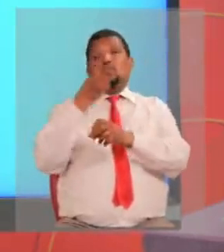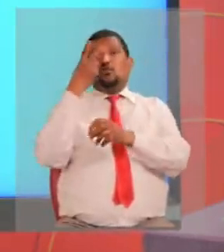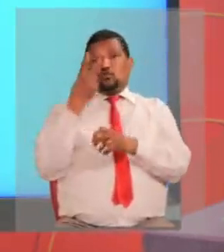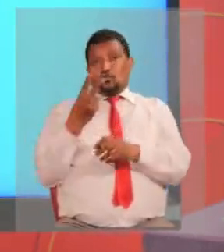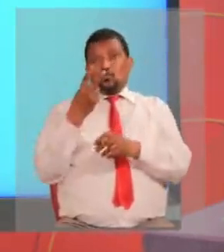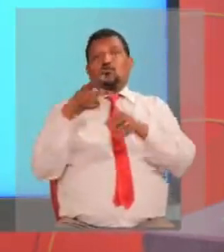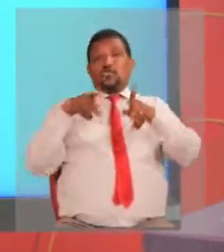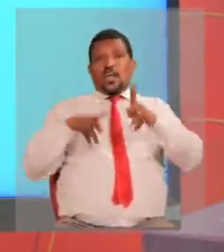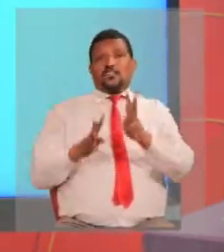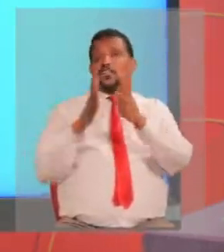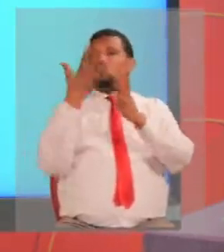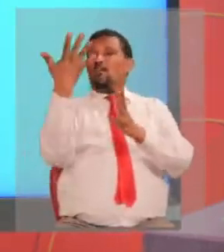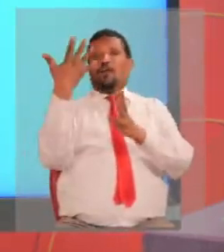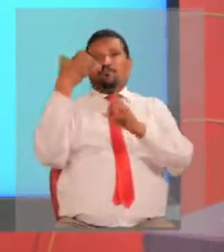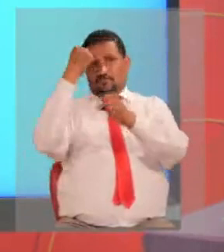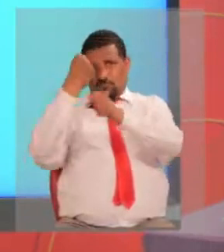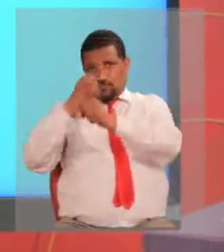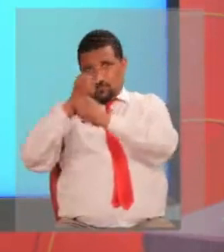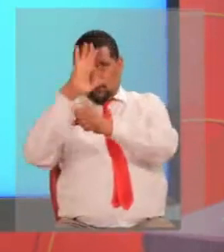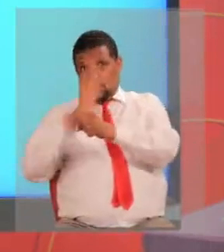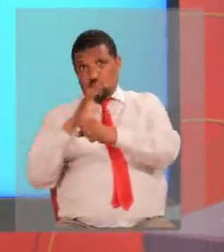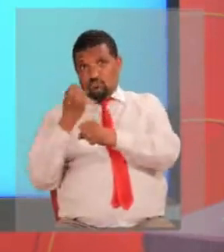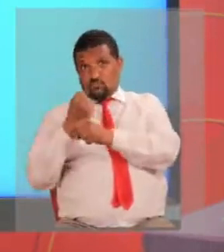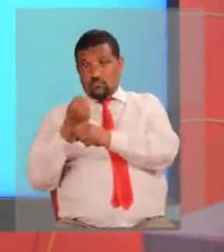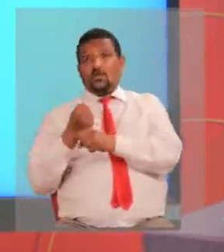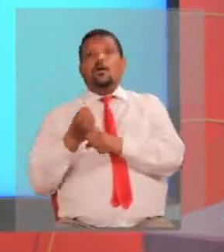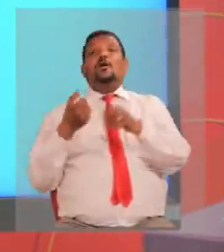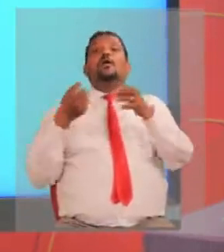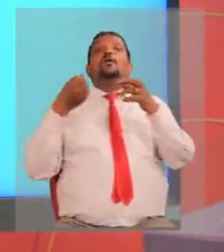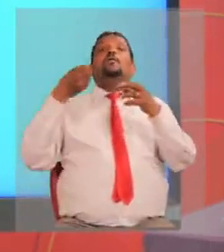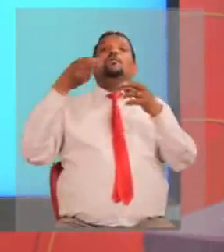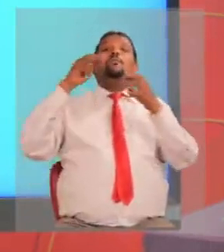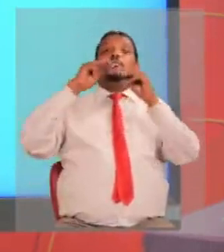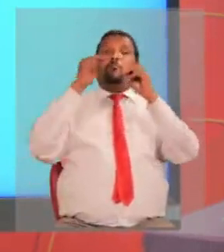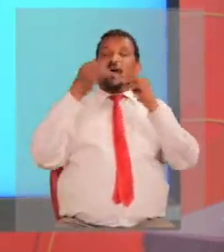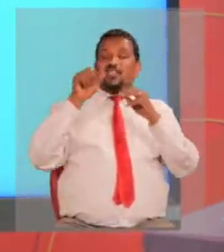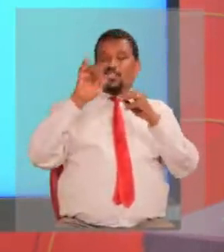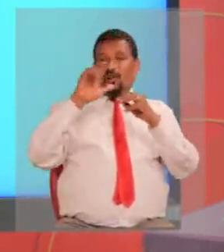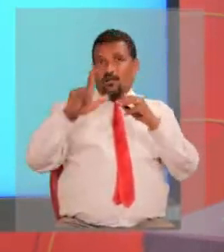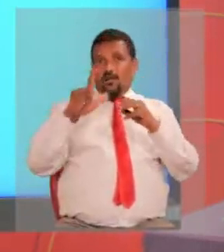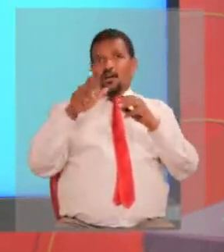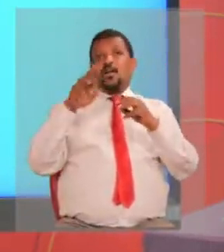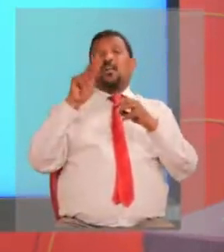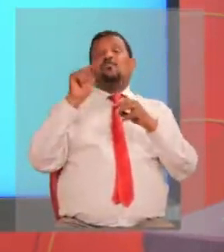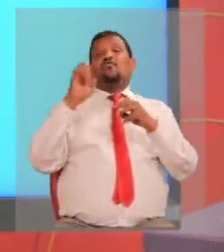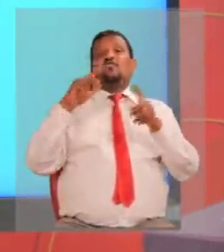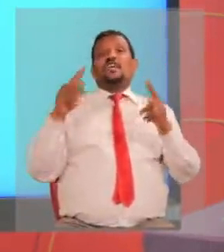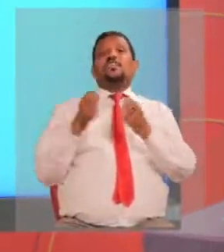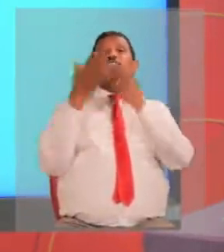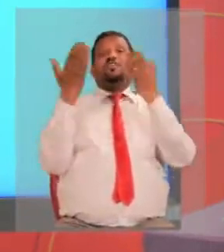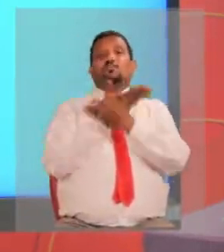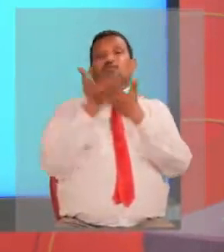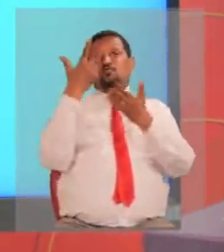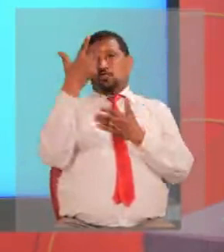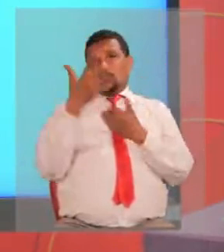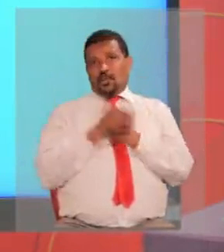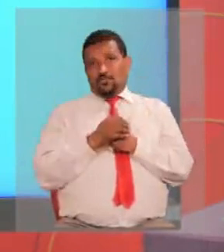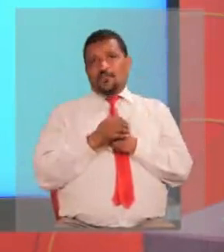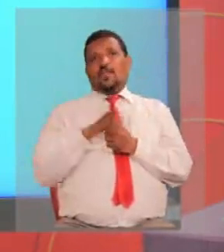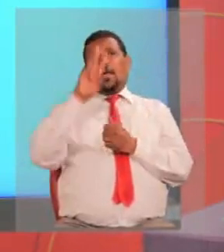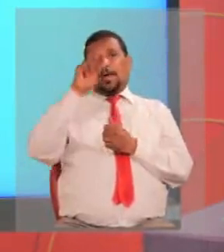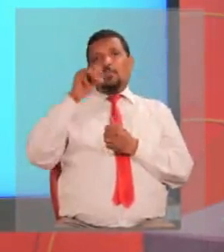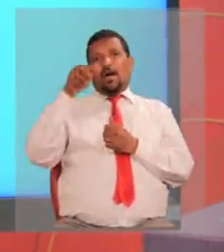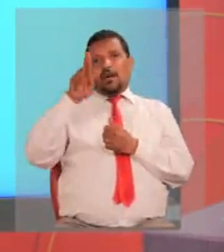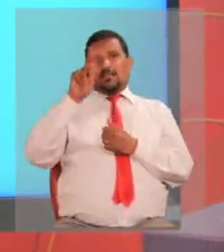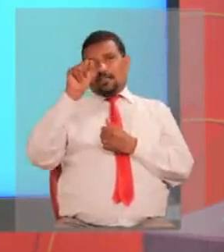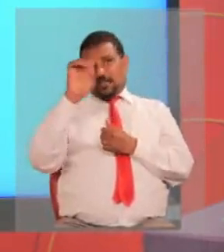5 labor, then the marginal rate of technical substitution is 3. The MRTS